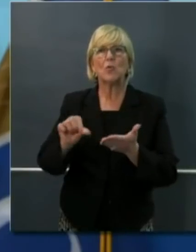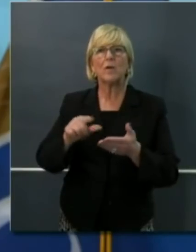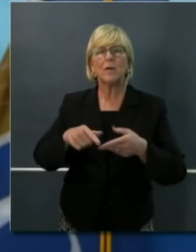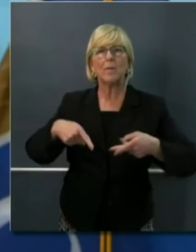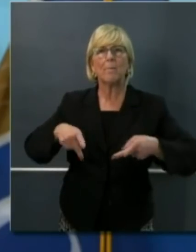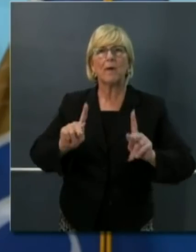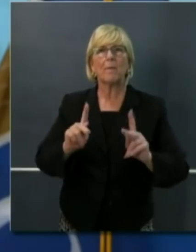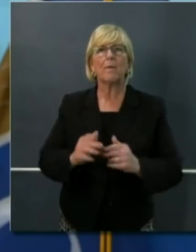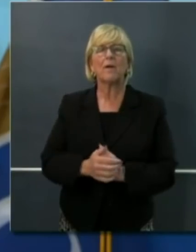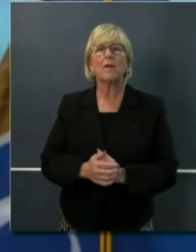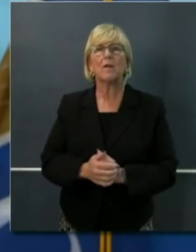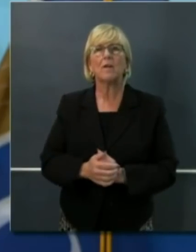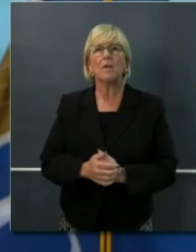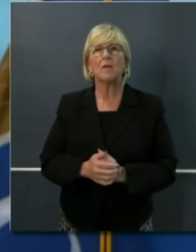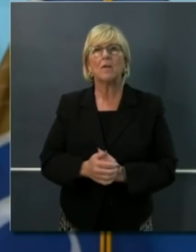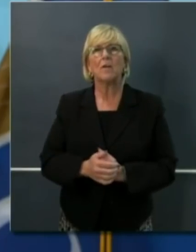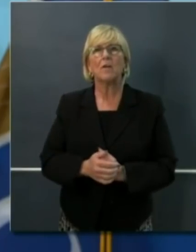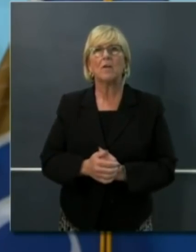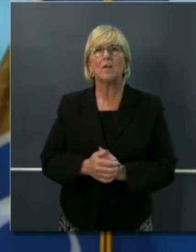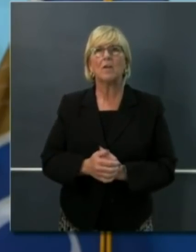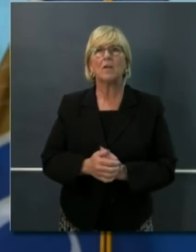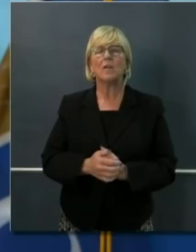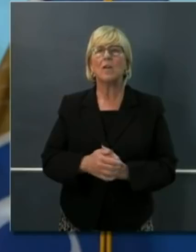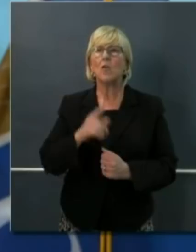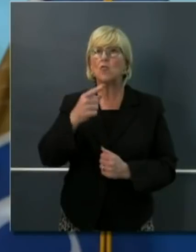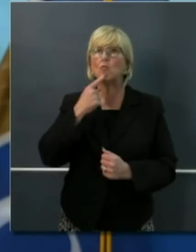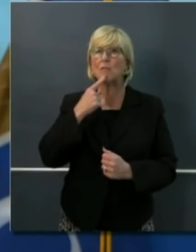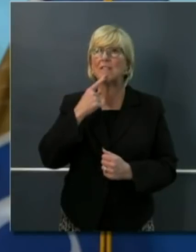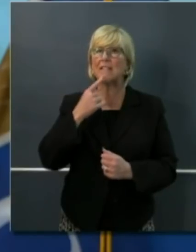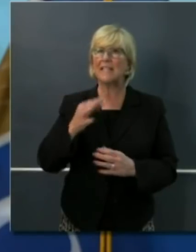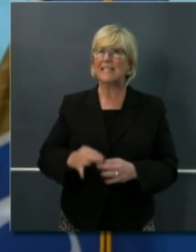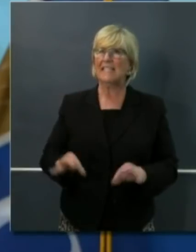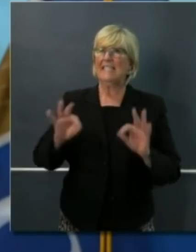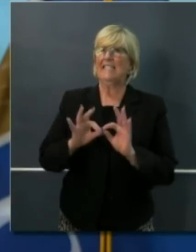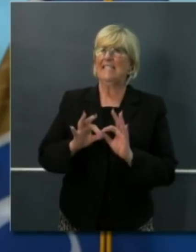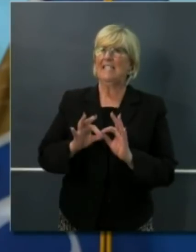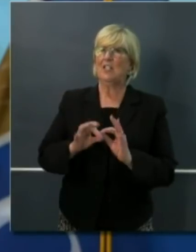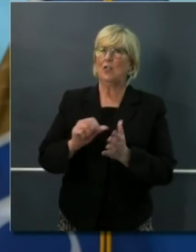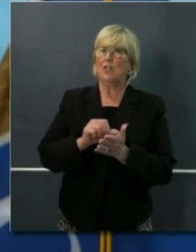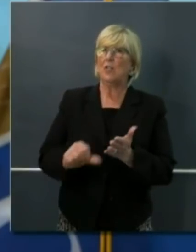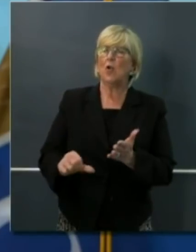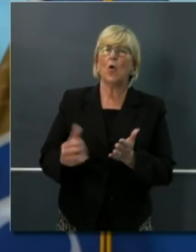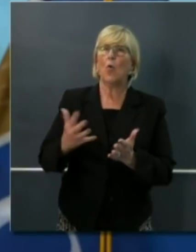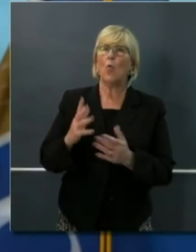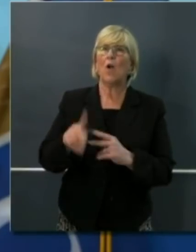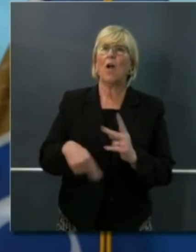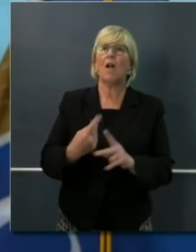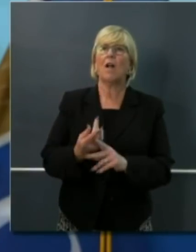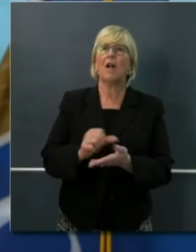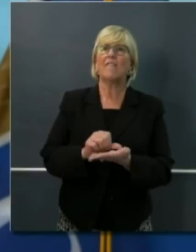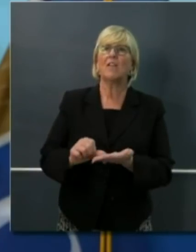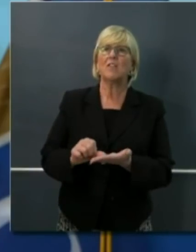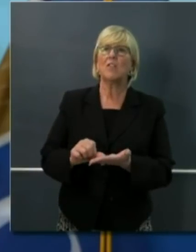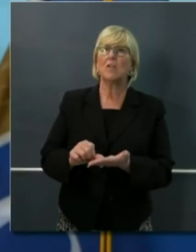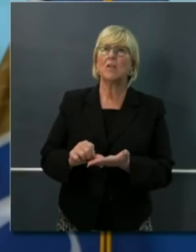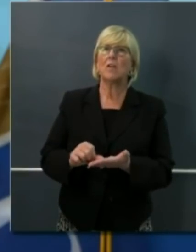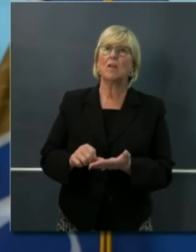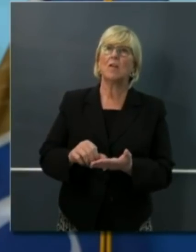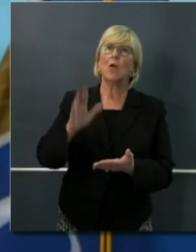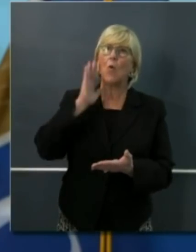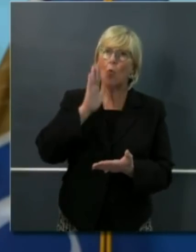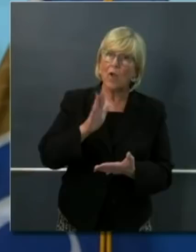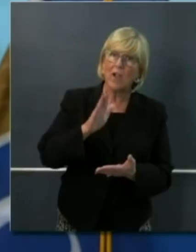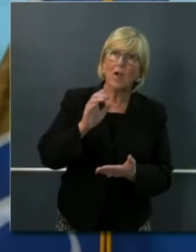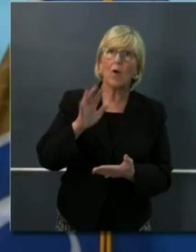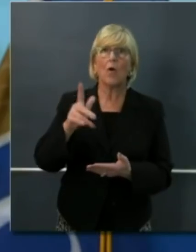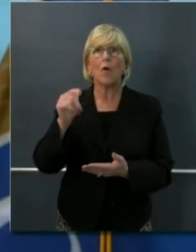You suggested essential surgeries would be allowed. So what does that mean to you? What kind of surgeries are and aren't allowed? Is